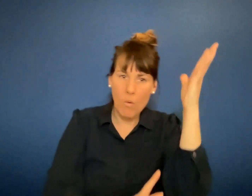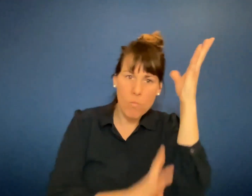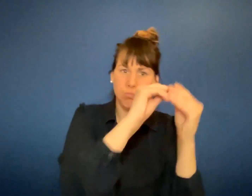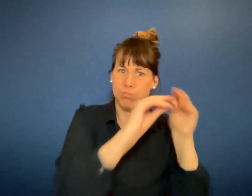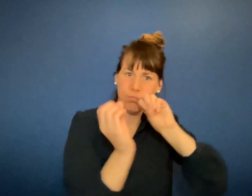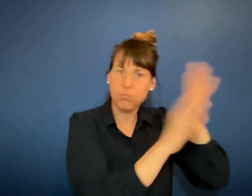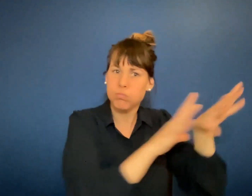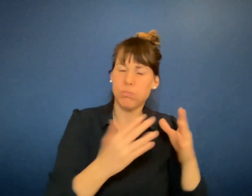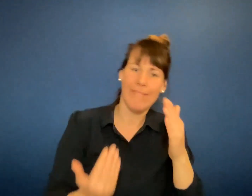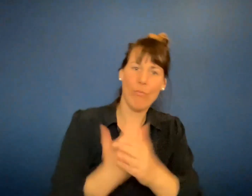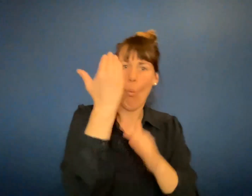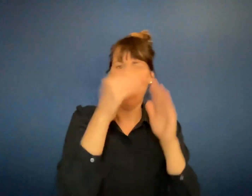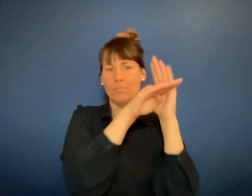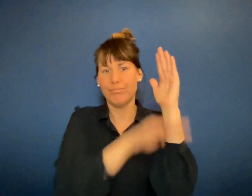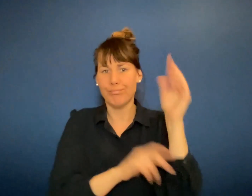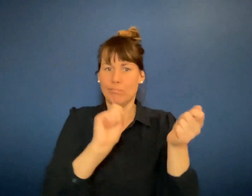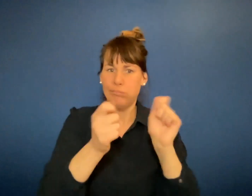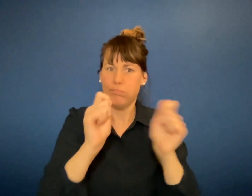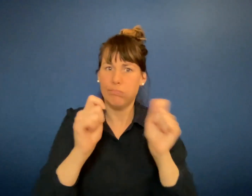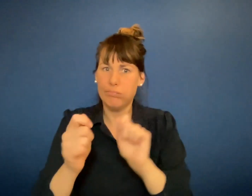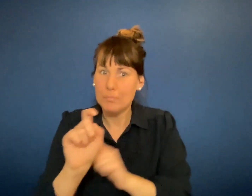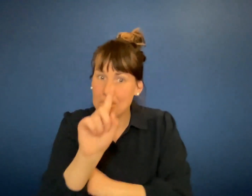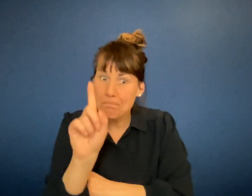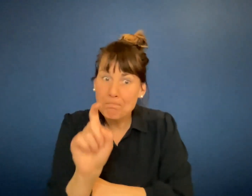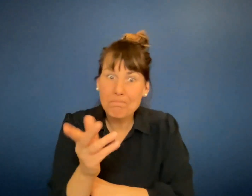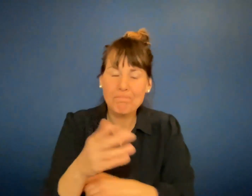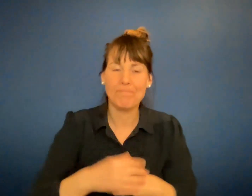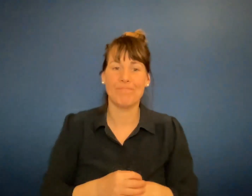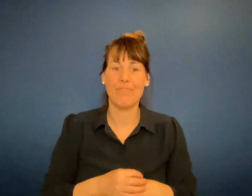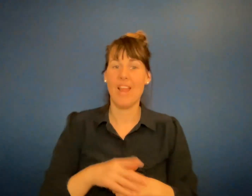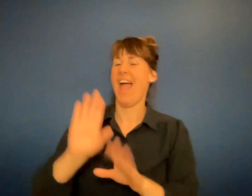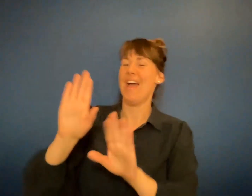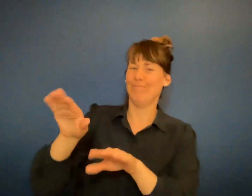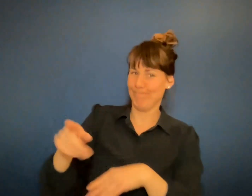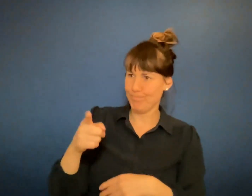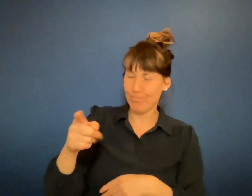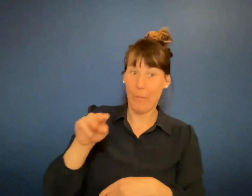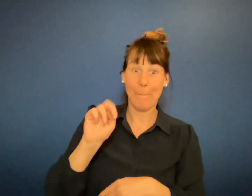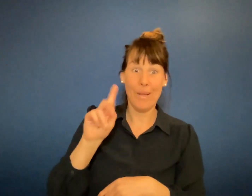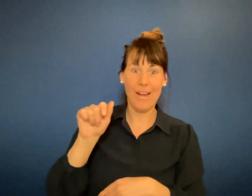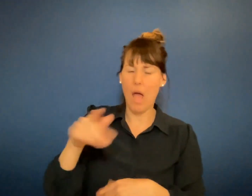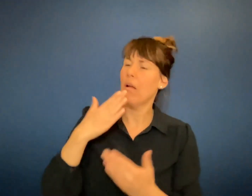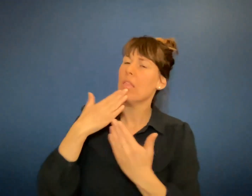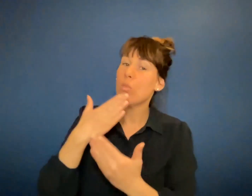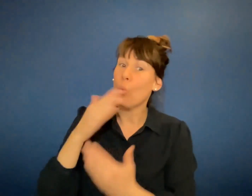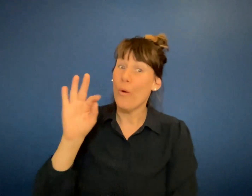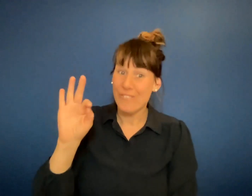list of the assistive devices that are covered by the National Health Insurance